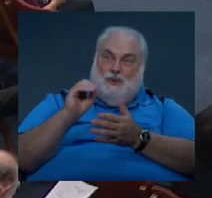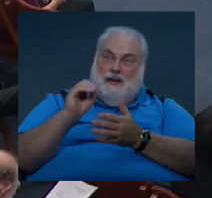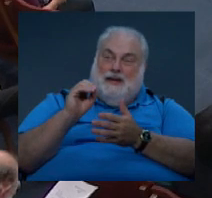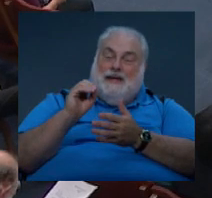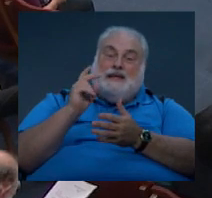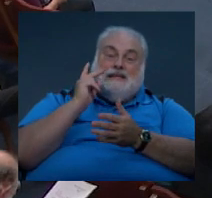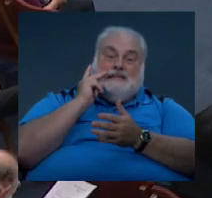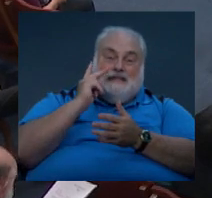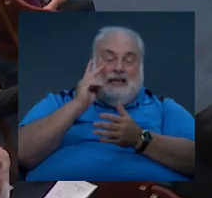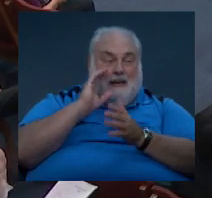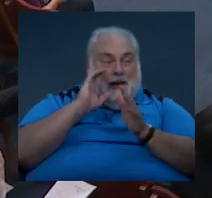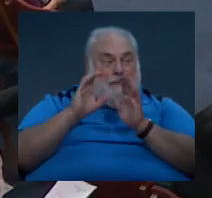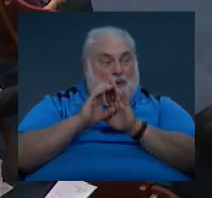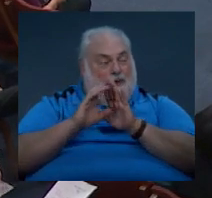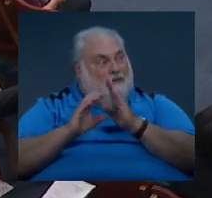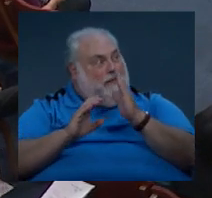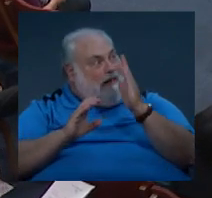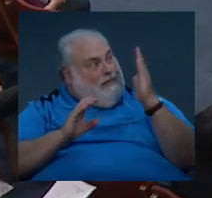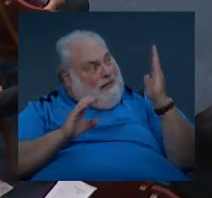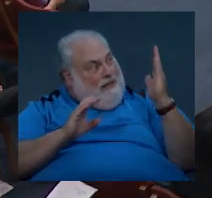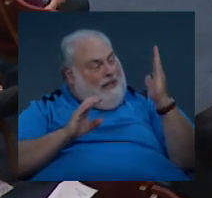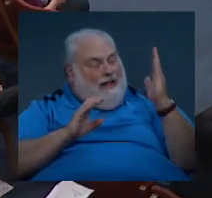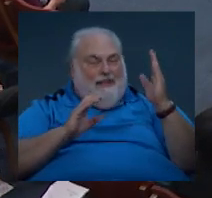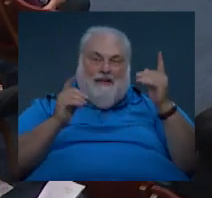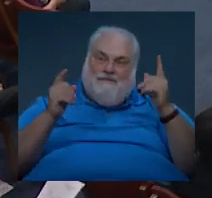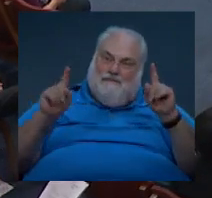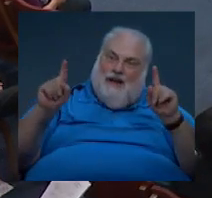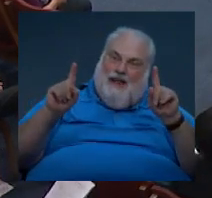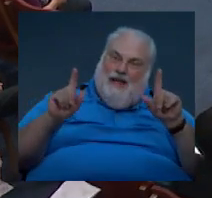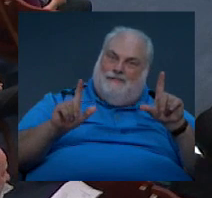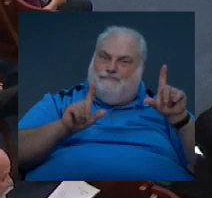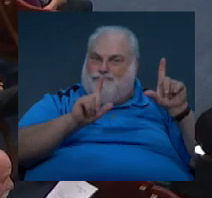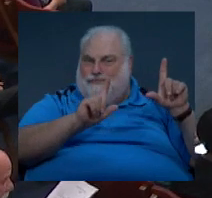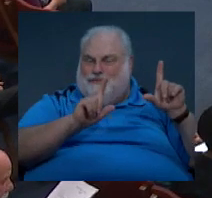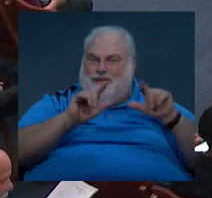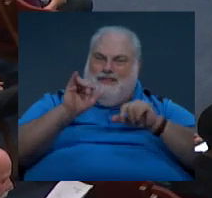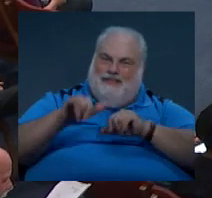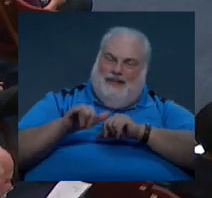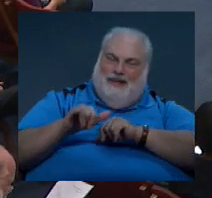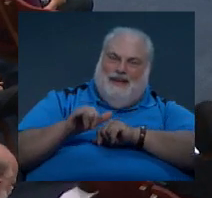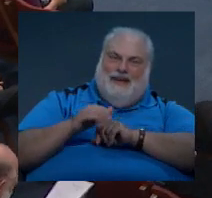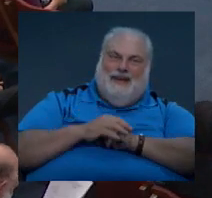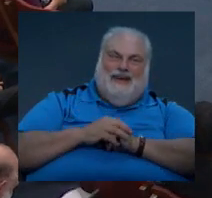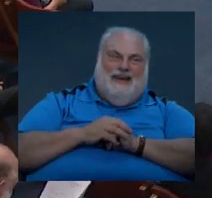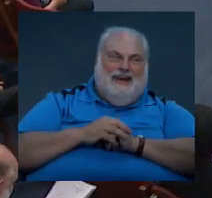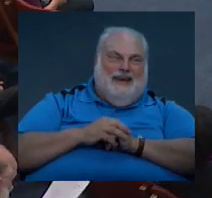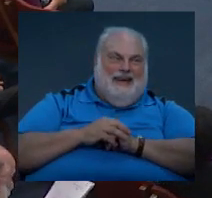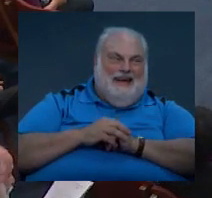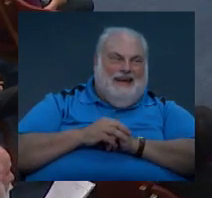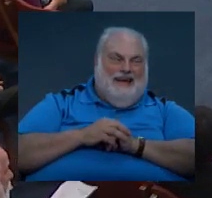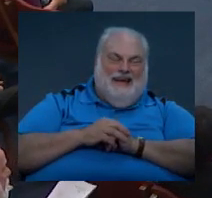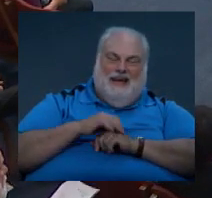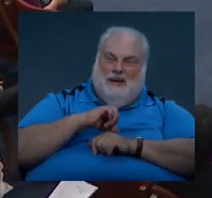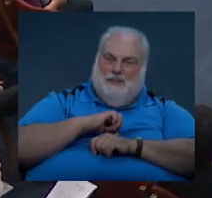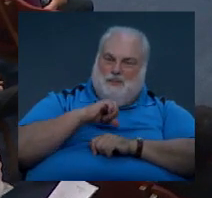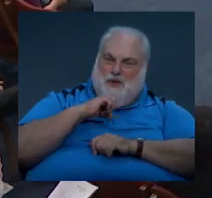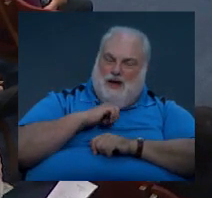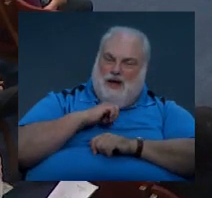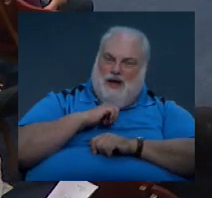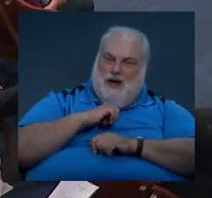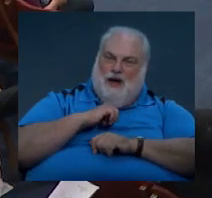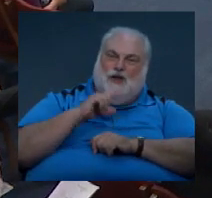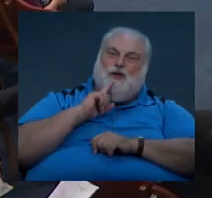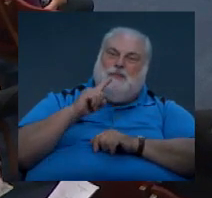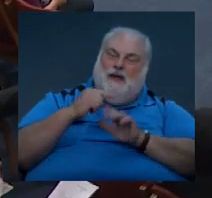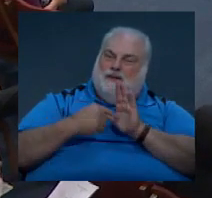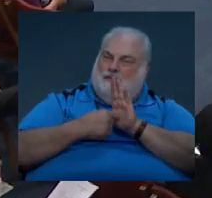see my portrait over here. I appreciate that they finally got that done. It was nice they got that done. I'm proud to hang with the rest of